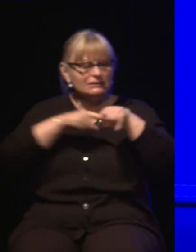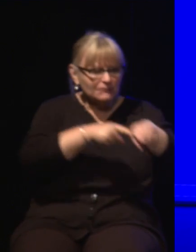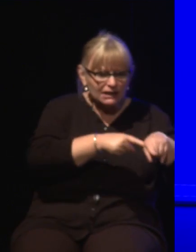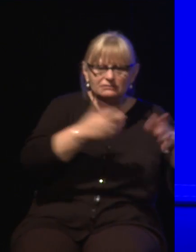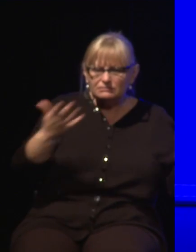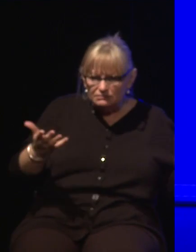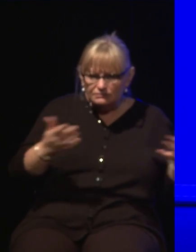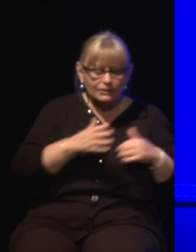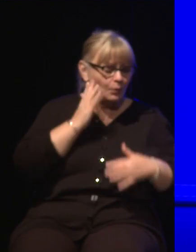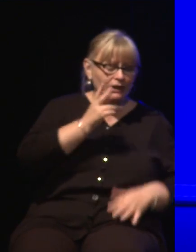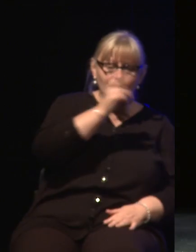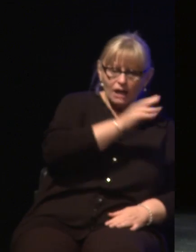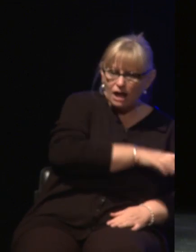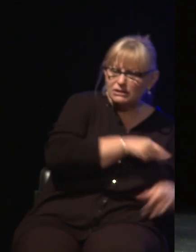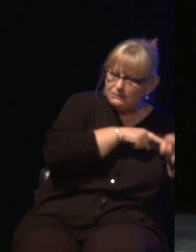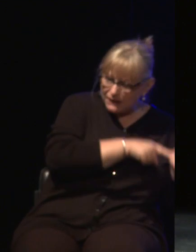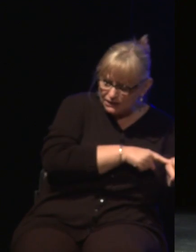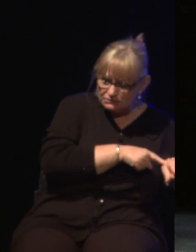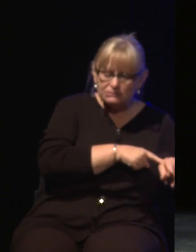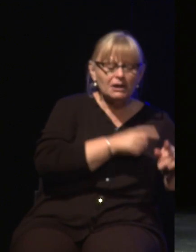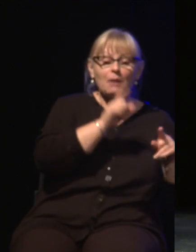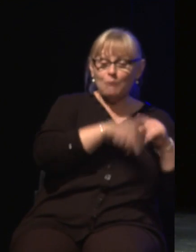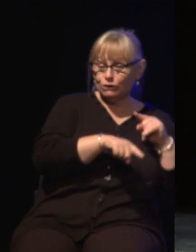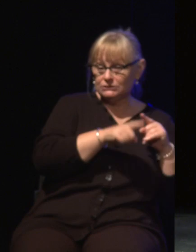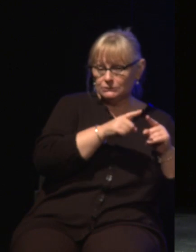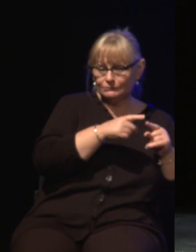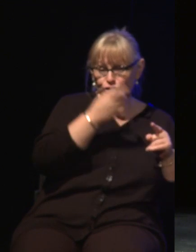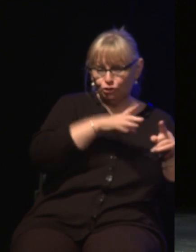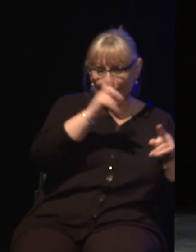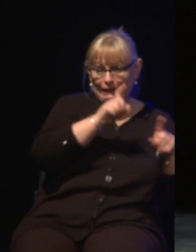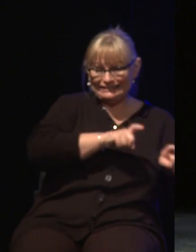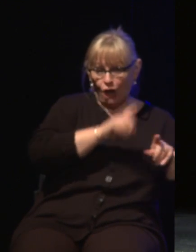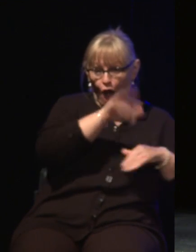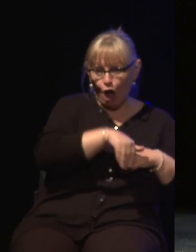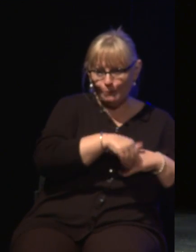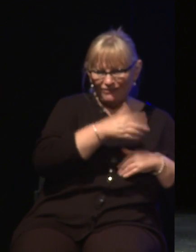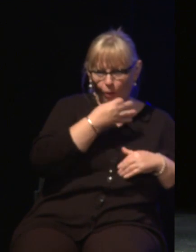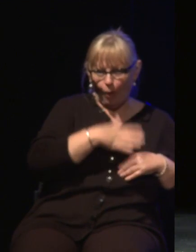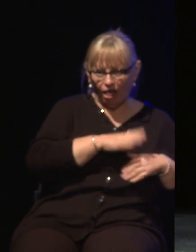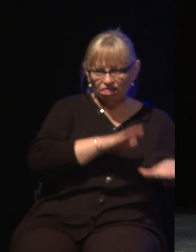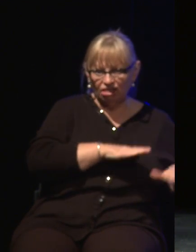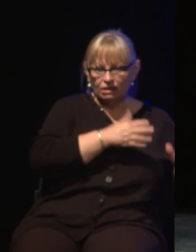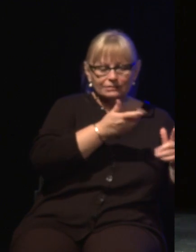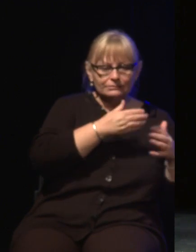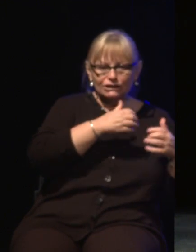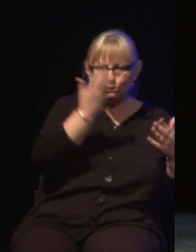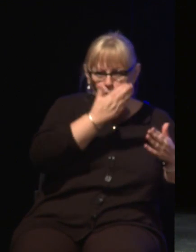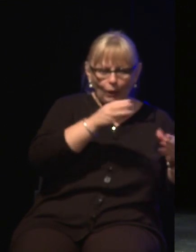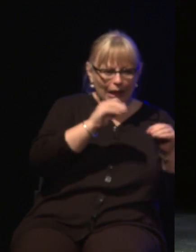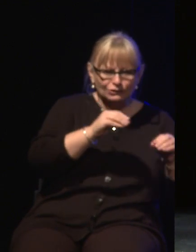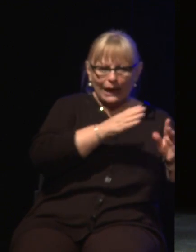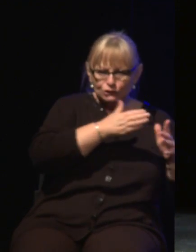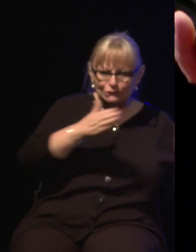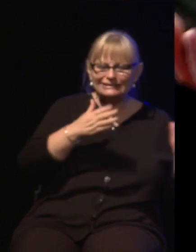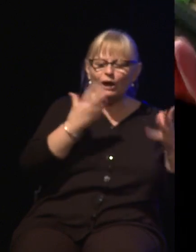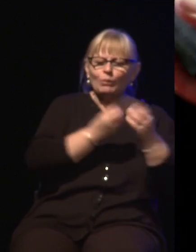particularly in childhood, has increased over time as young people spend more time in school and education. And